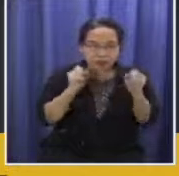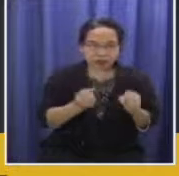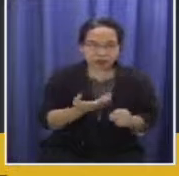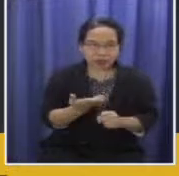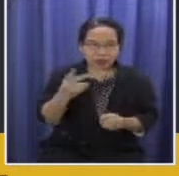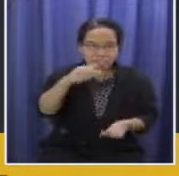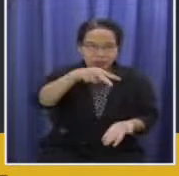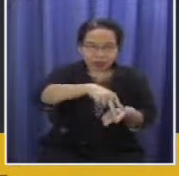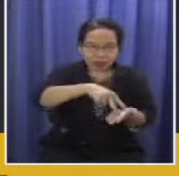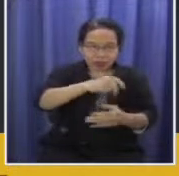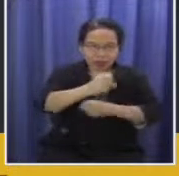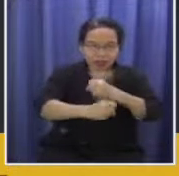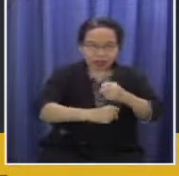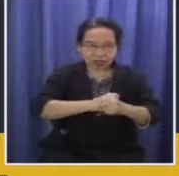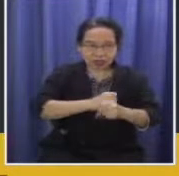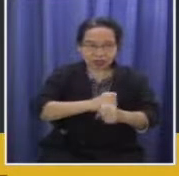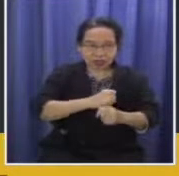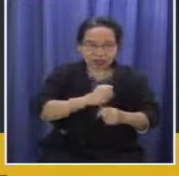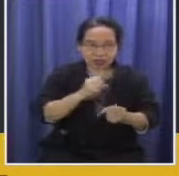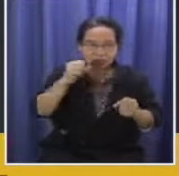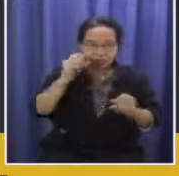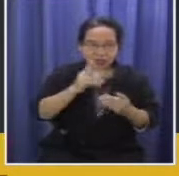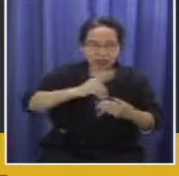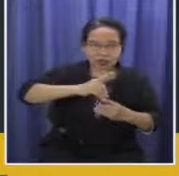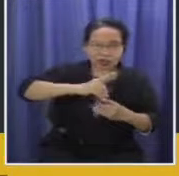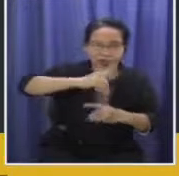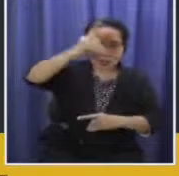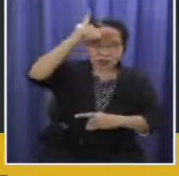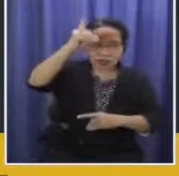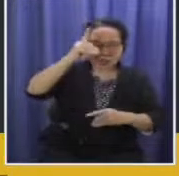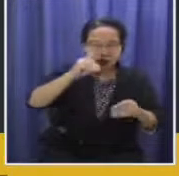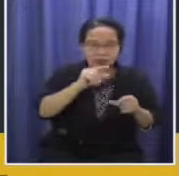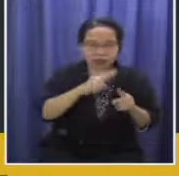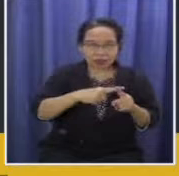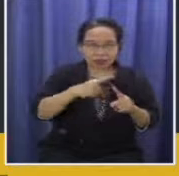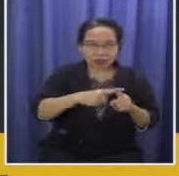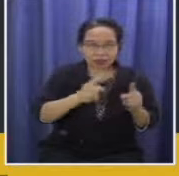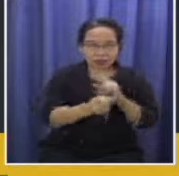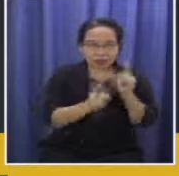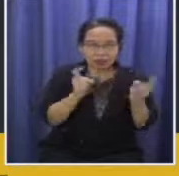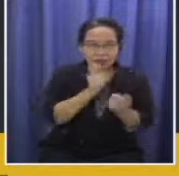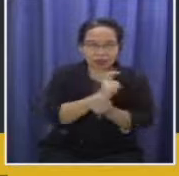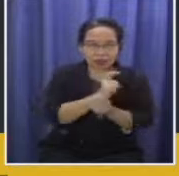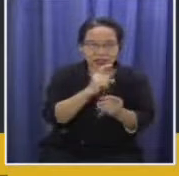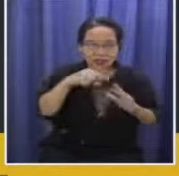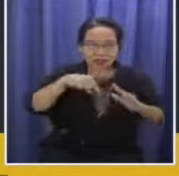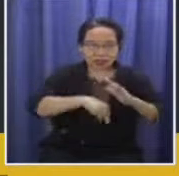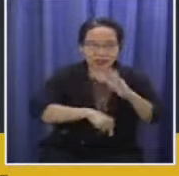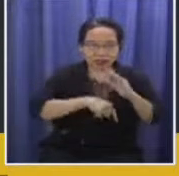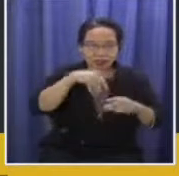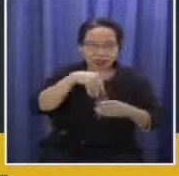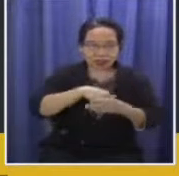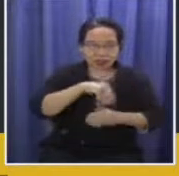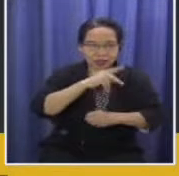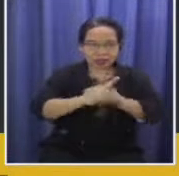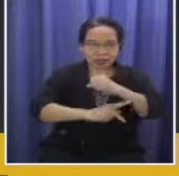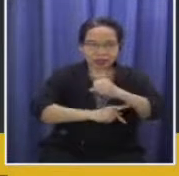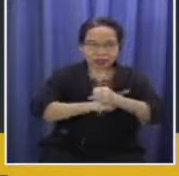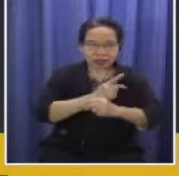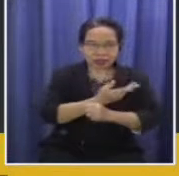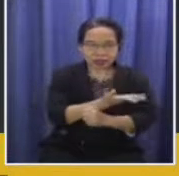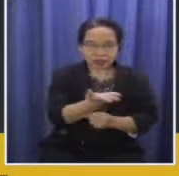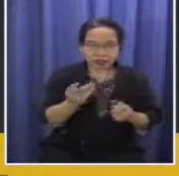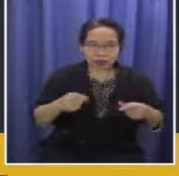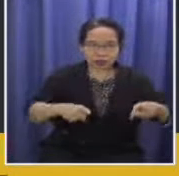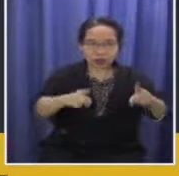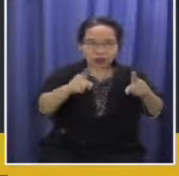you stand on Saturn? The density and temperature changes the deeper into the planet you